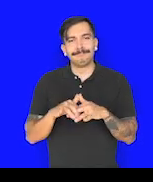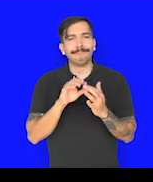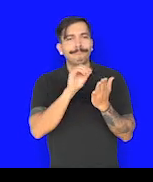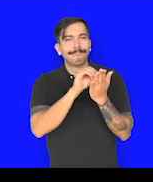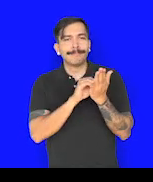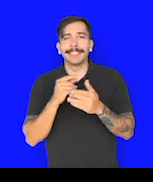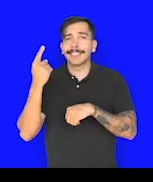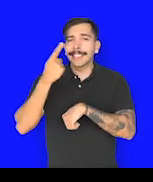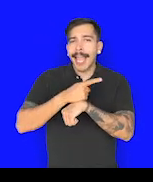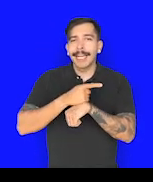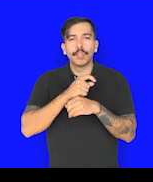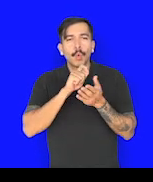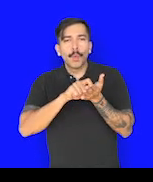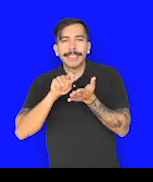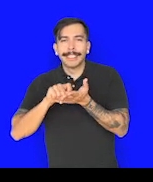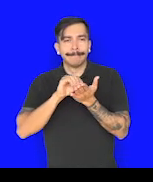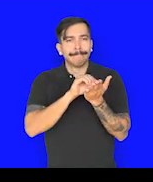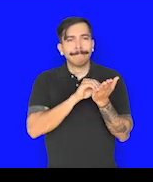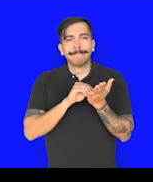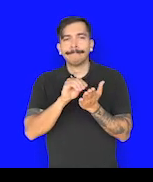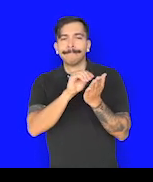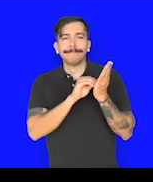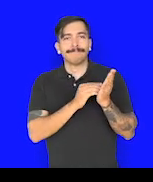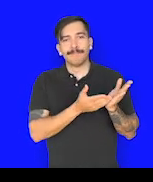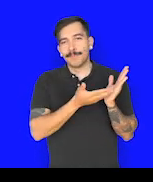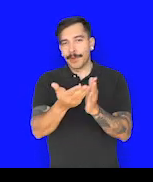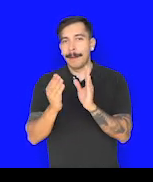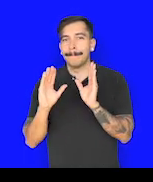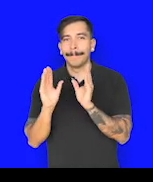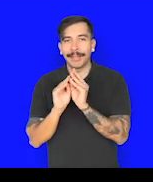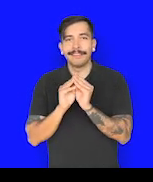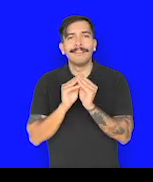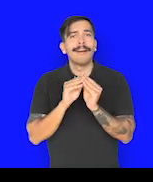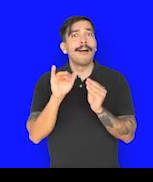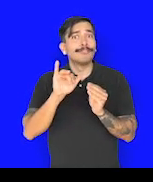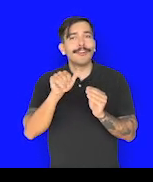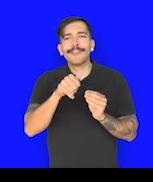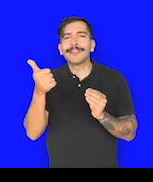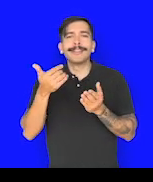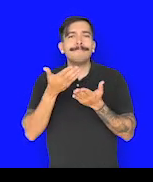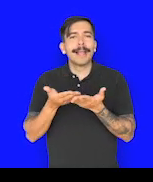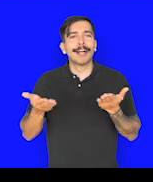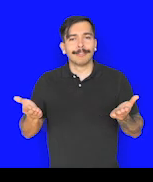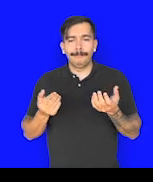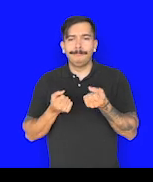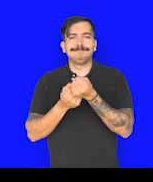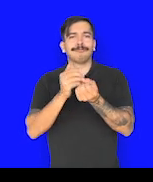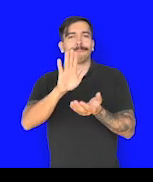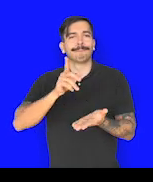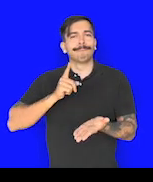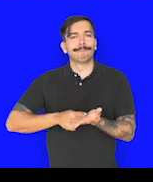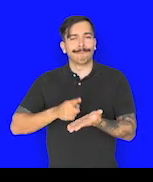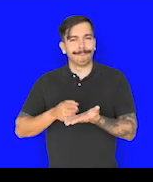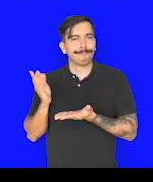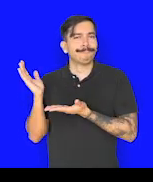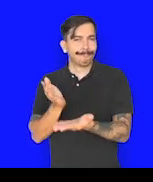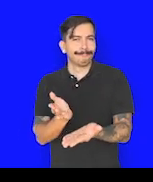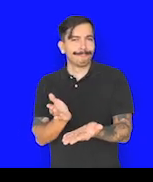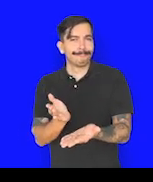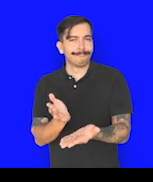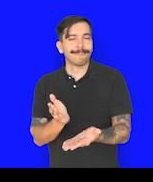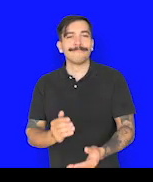dates and notes on them. Bring them to the meeting along with any other materials that support your